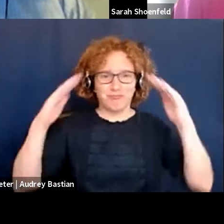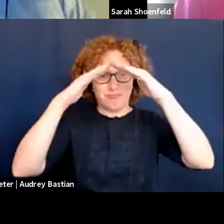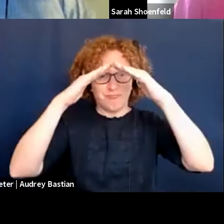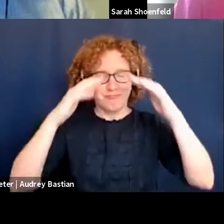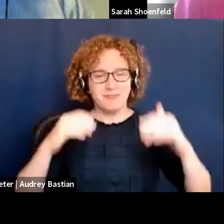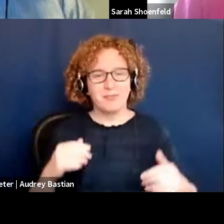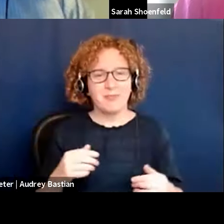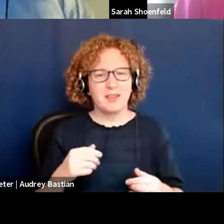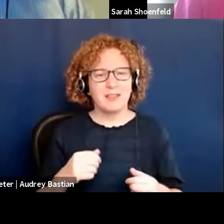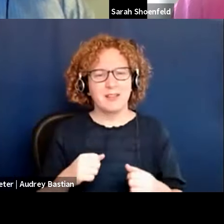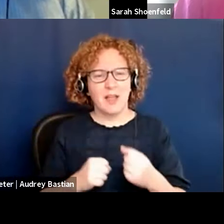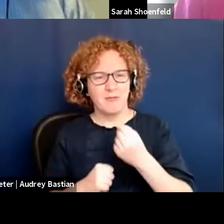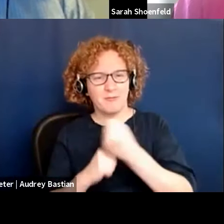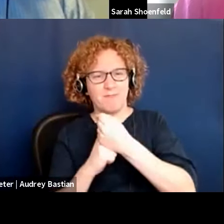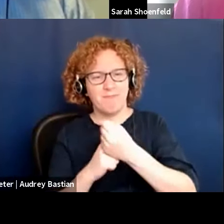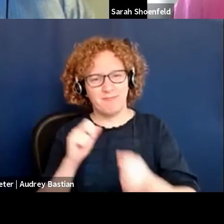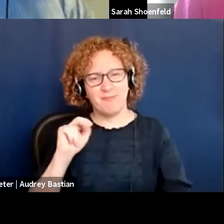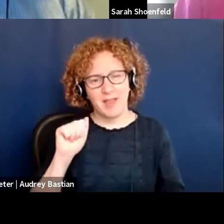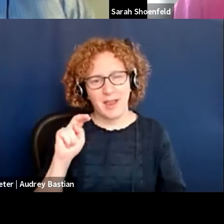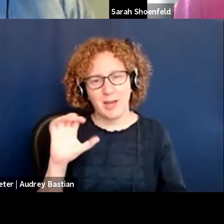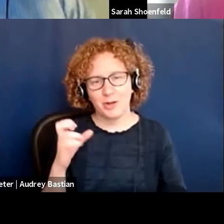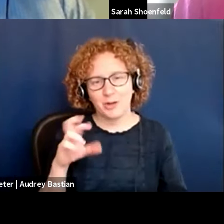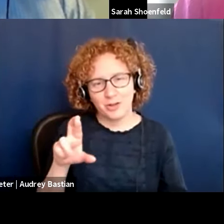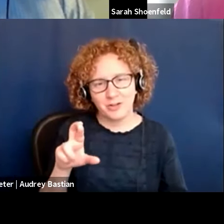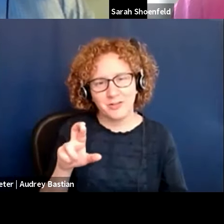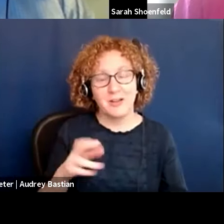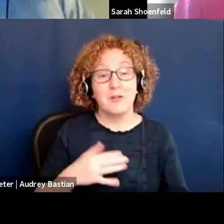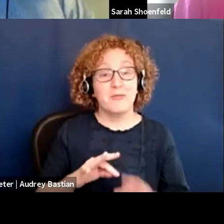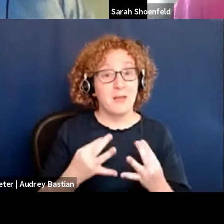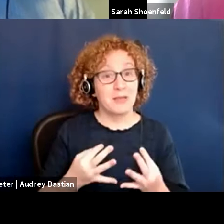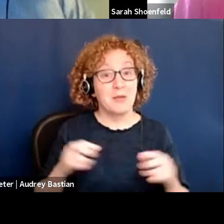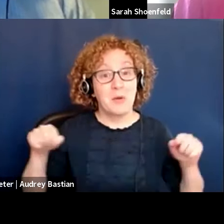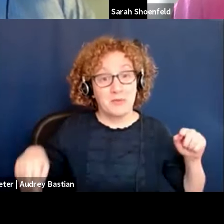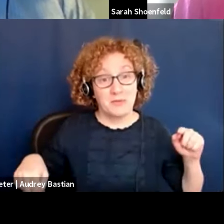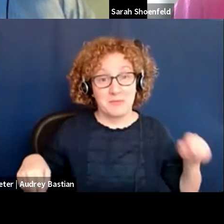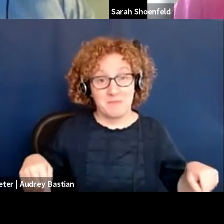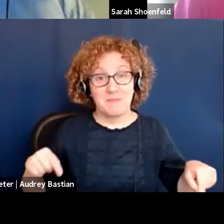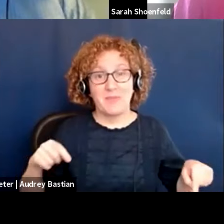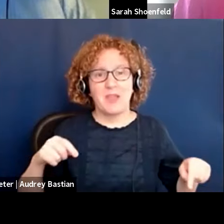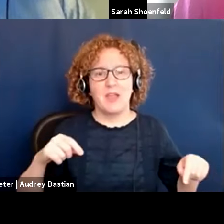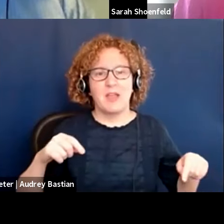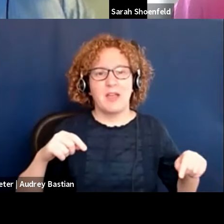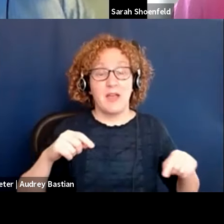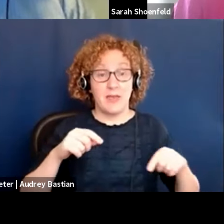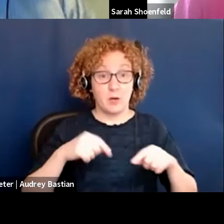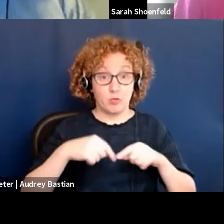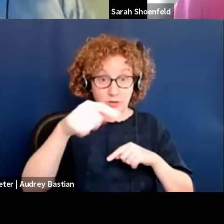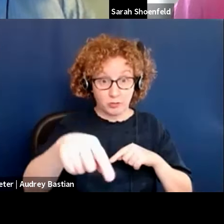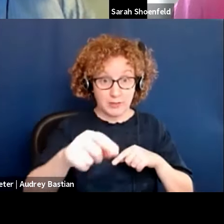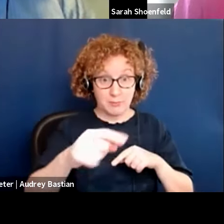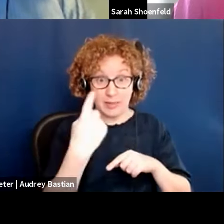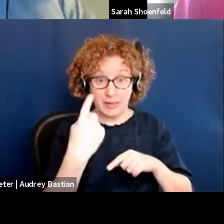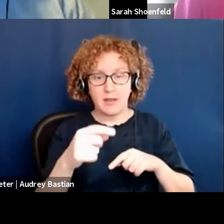it became an anchor. When my family moved here, then two Black families moved on either side of people across the street.